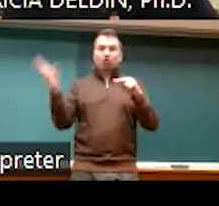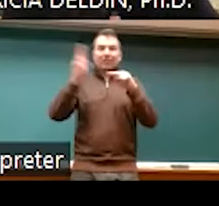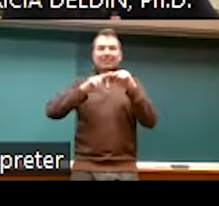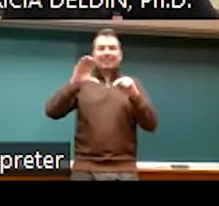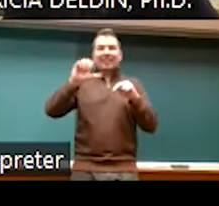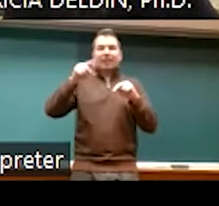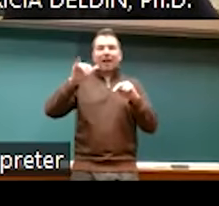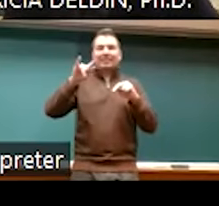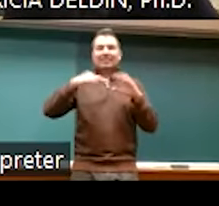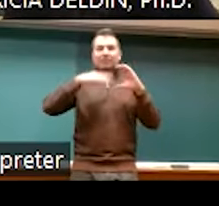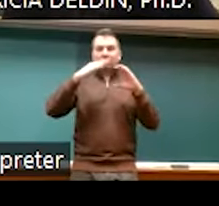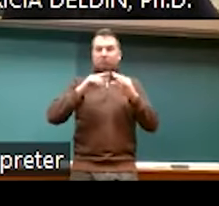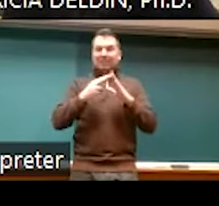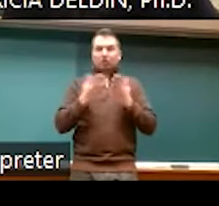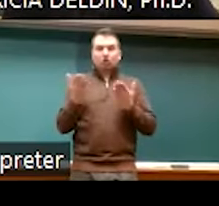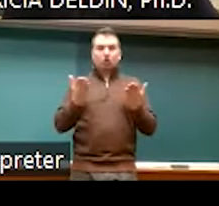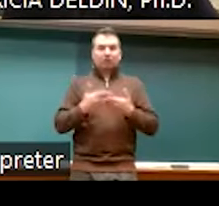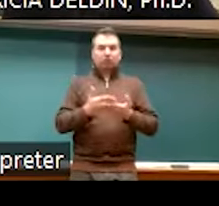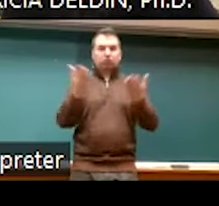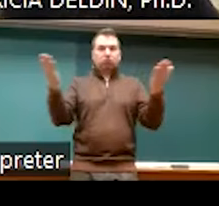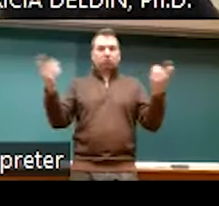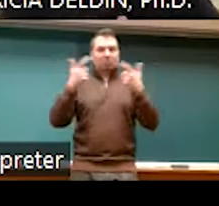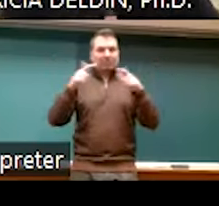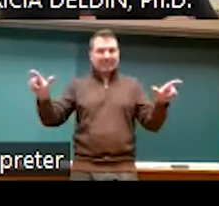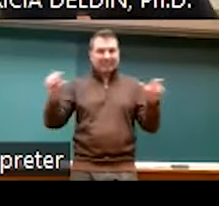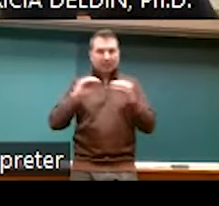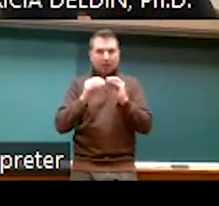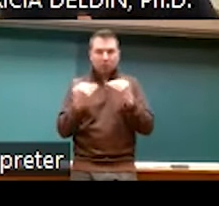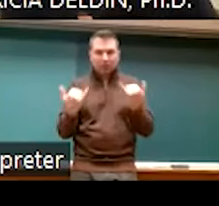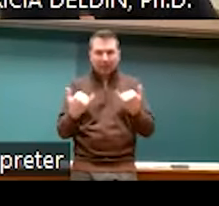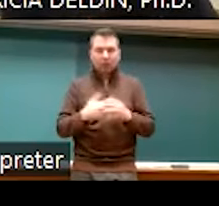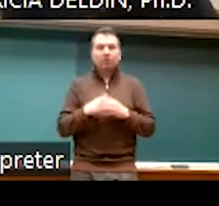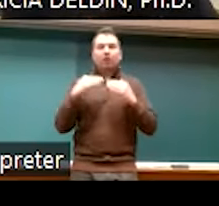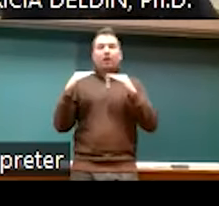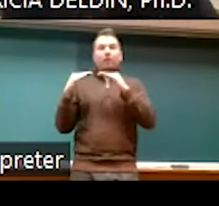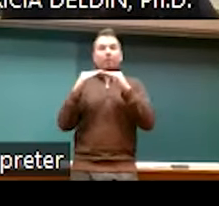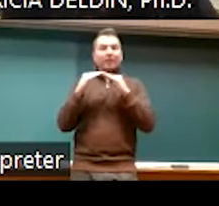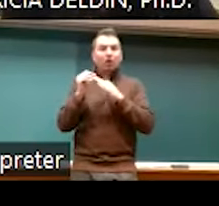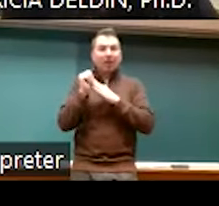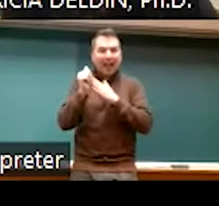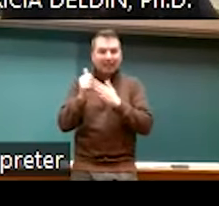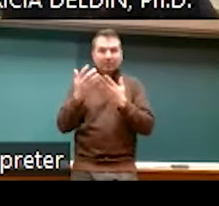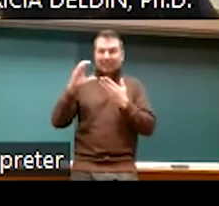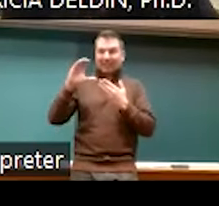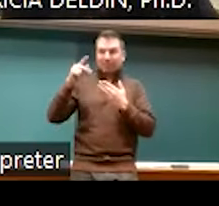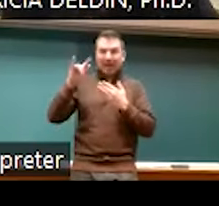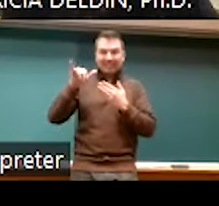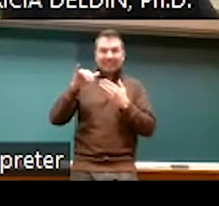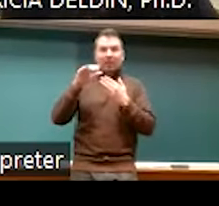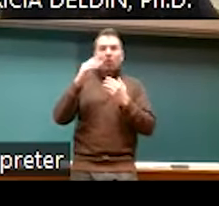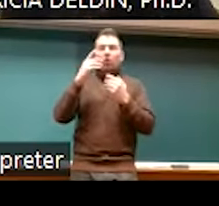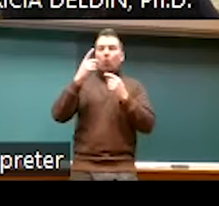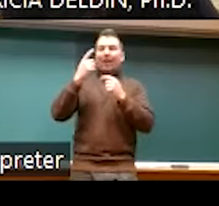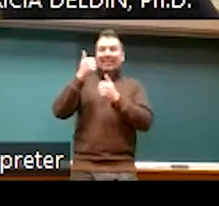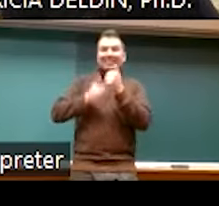clinicians or leaders in our case with peer-led groups, and we can increase capacity because it is a group with 15 members each.